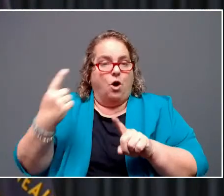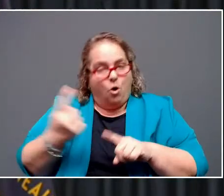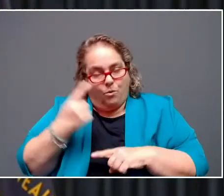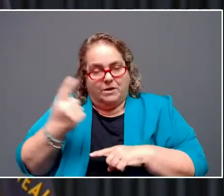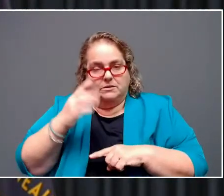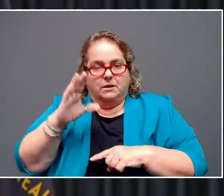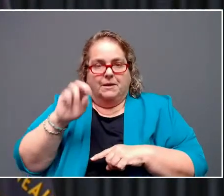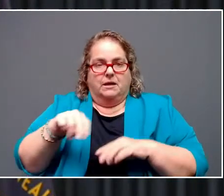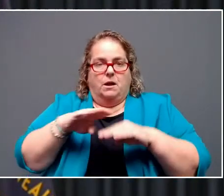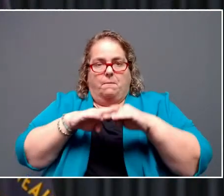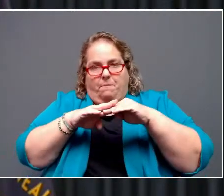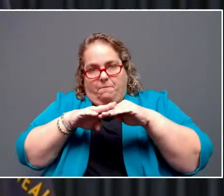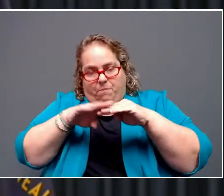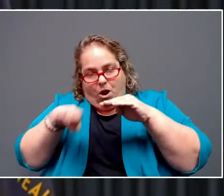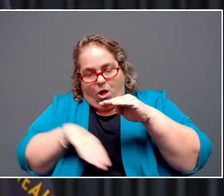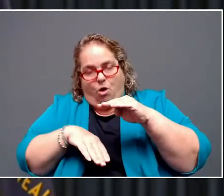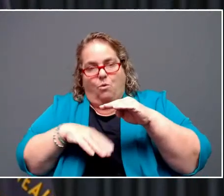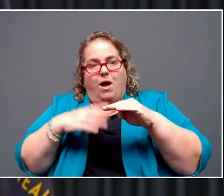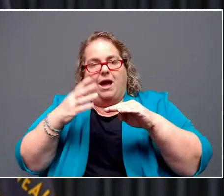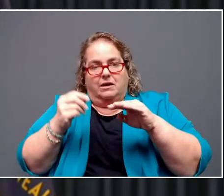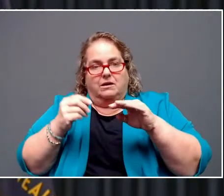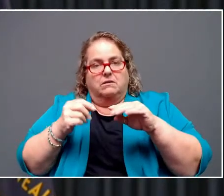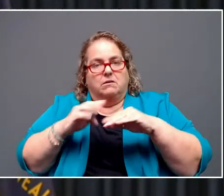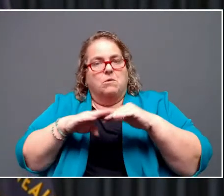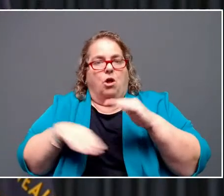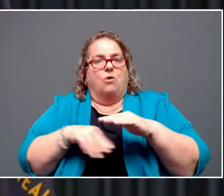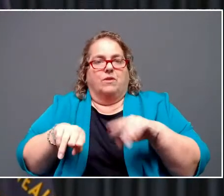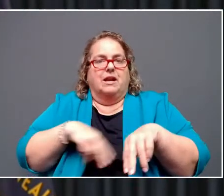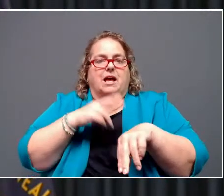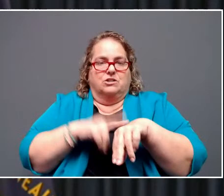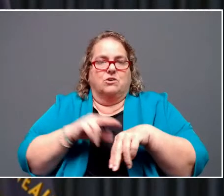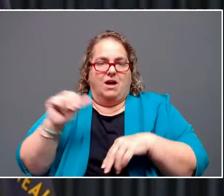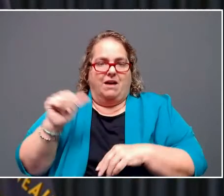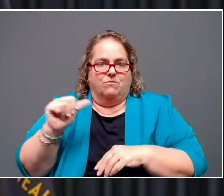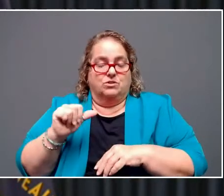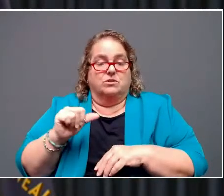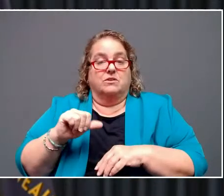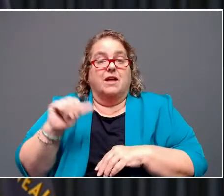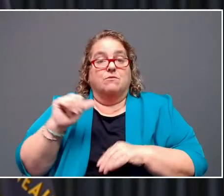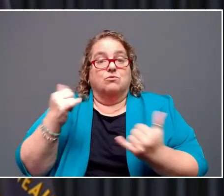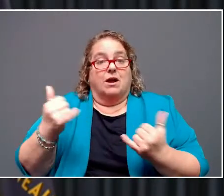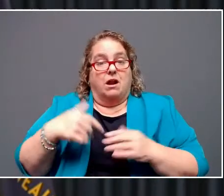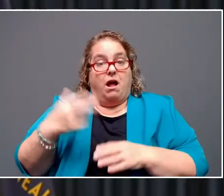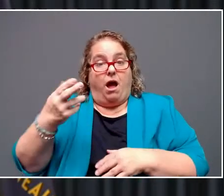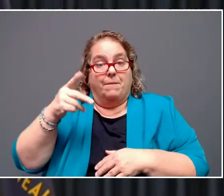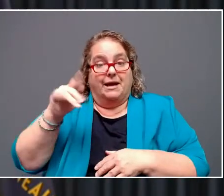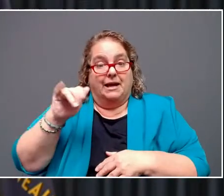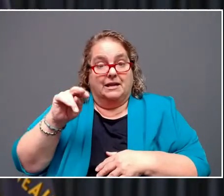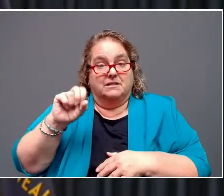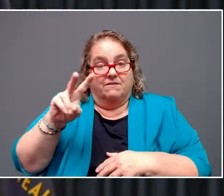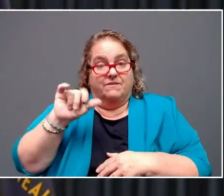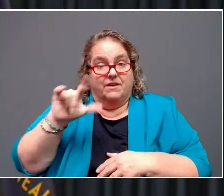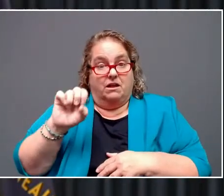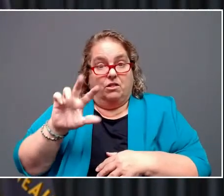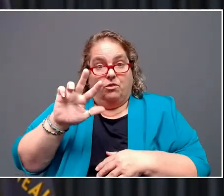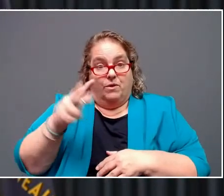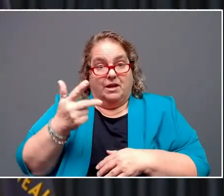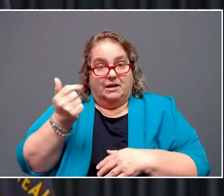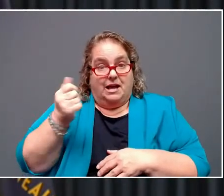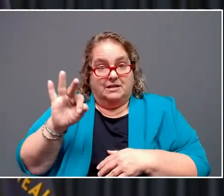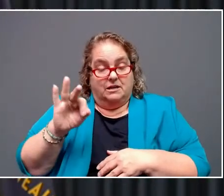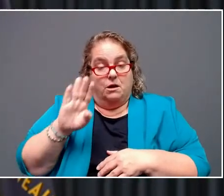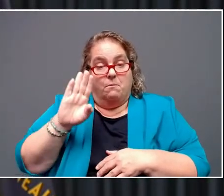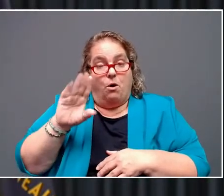below and significantly below the national average. The average right now in Hopkinsville is $3.19, in Bowling Green